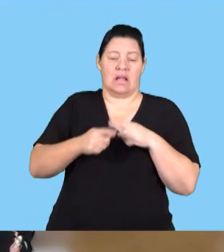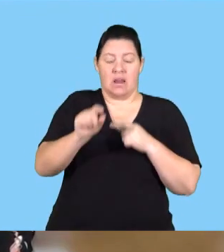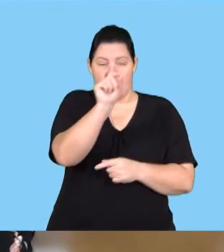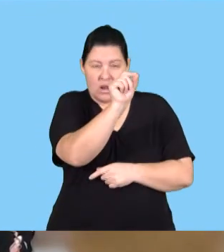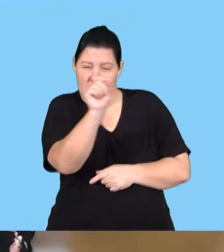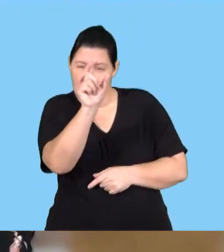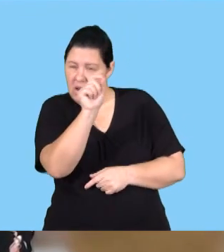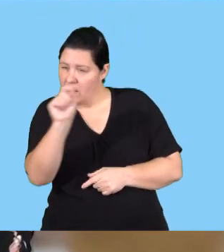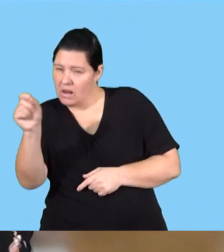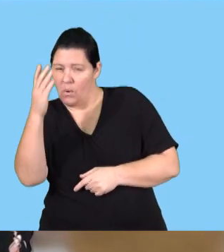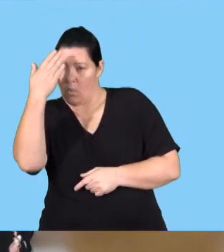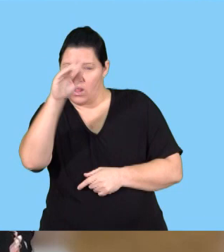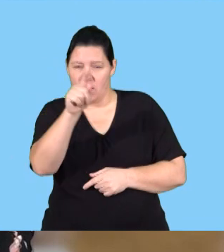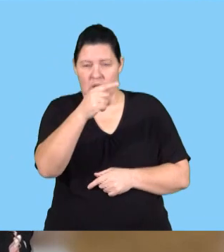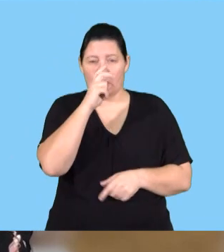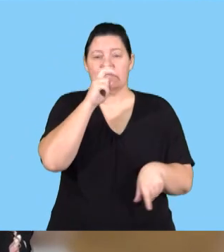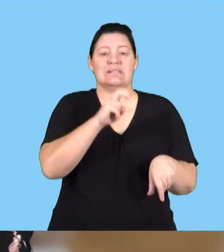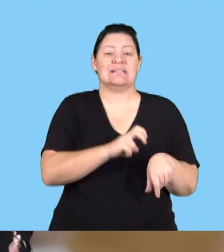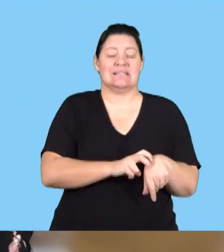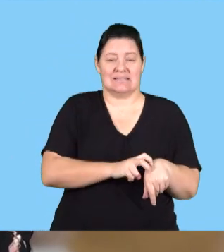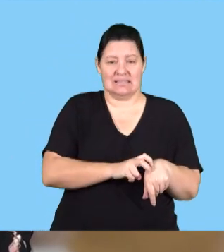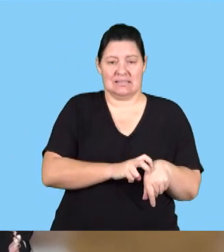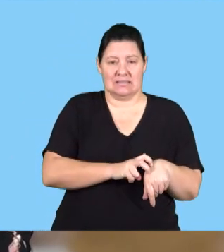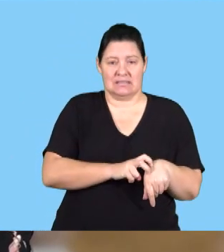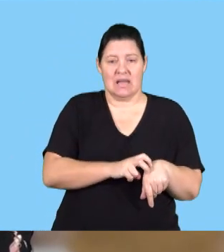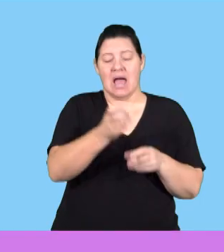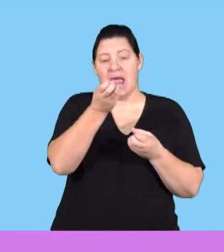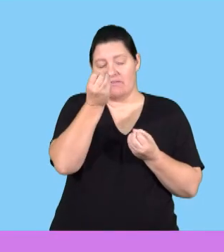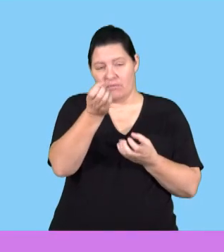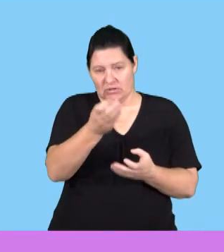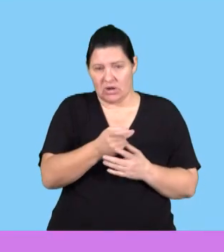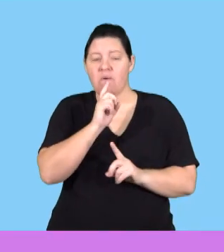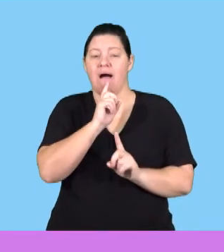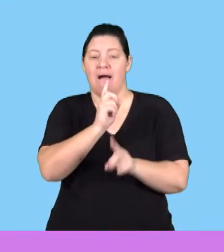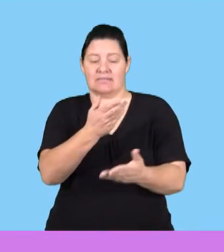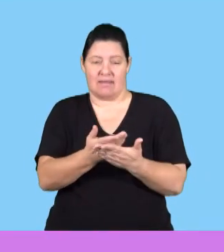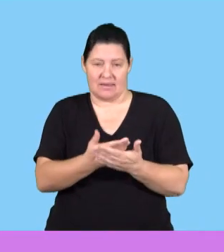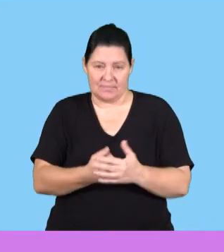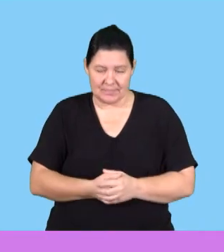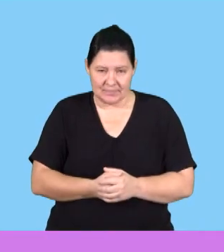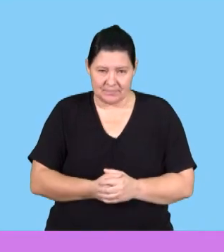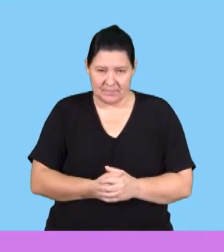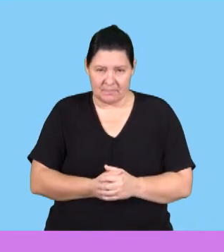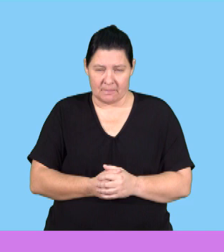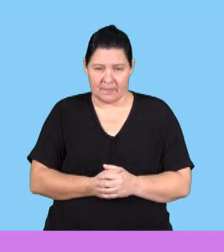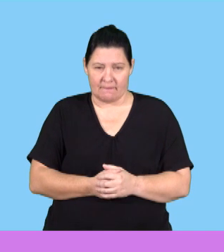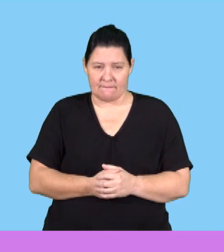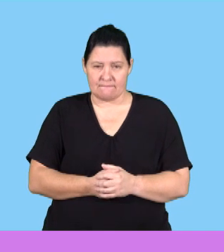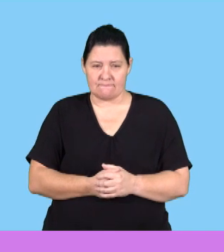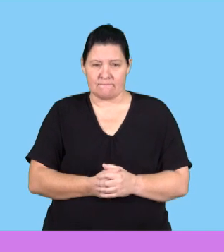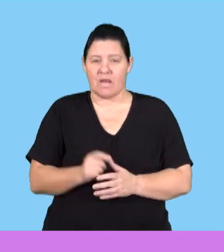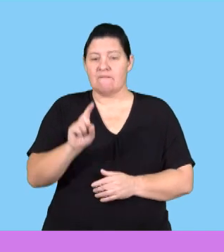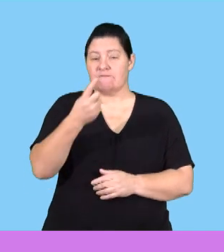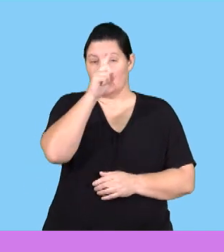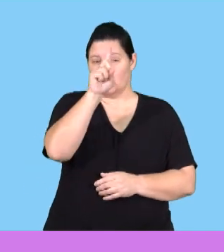pencil so that you can highlight or you underline the questions that you need to answer. So